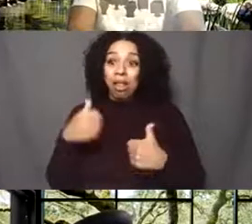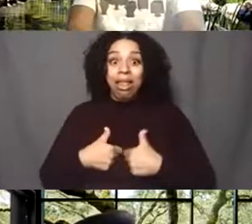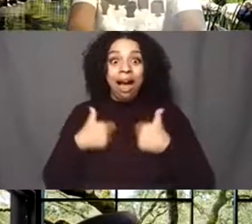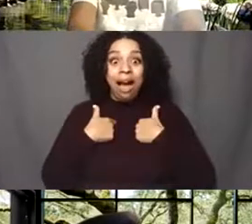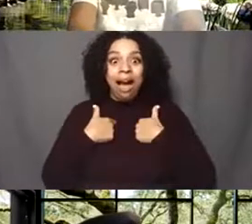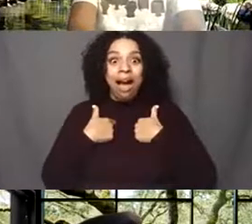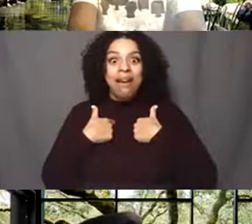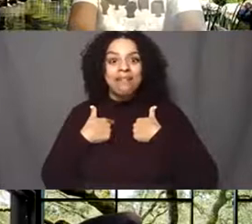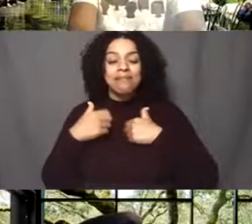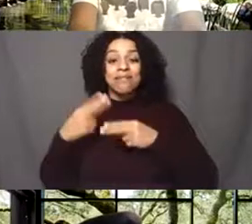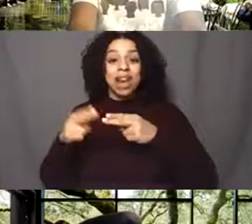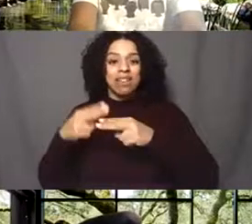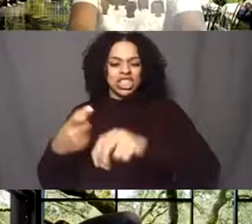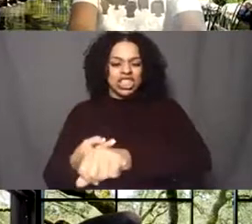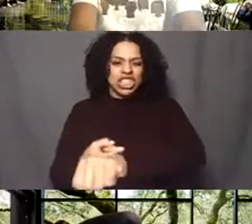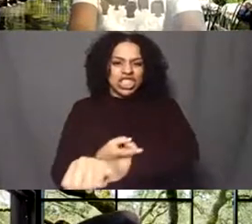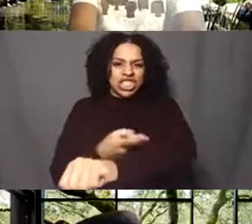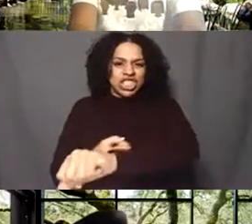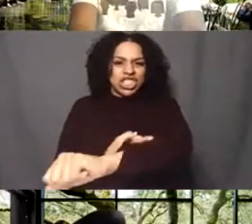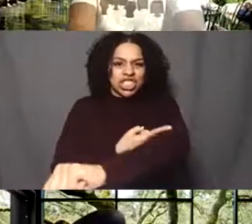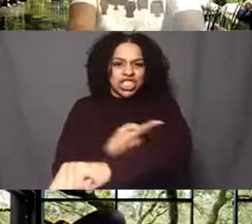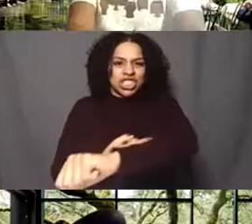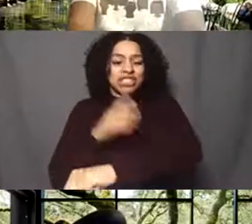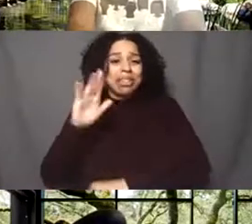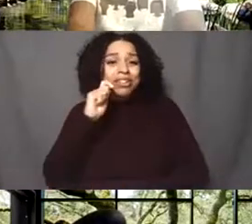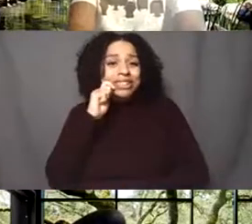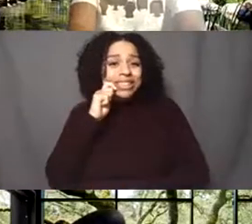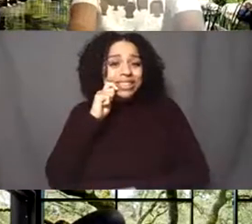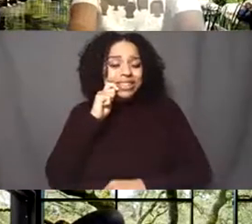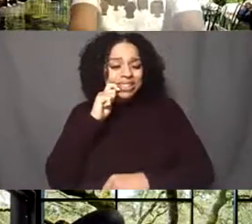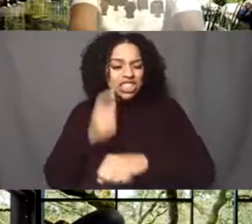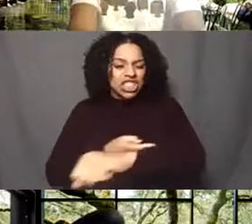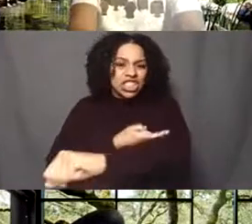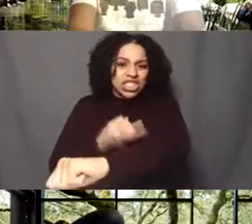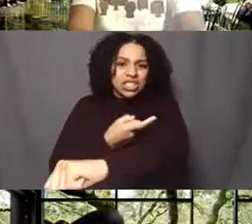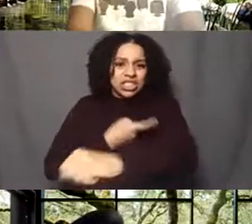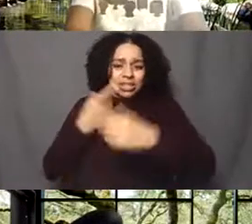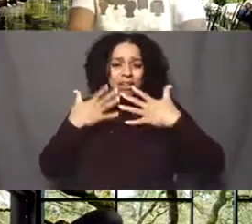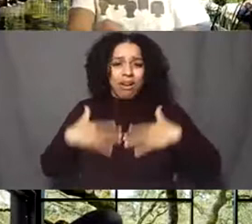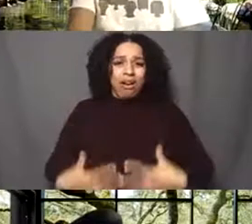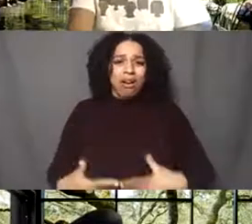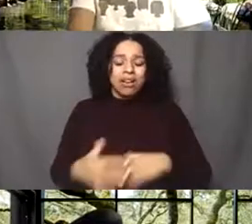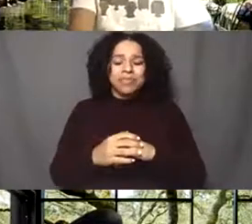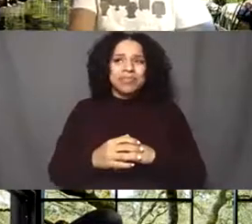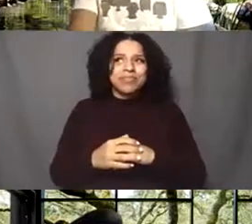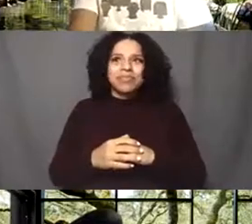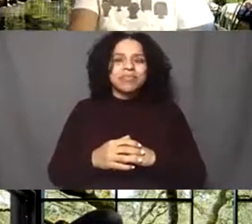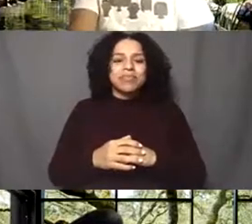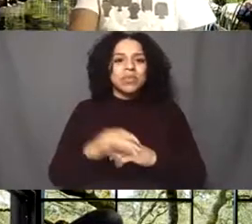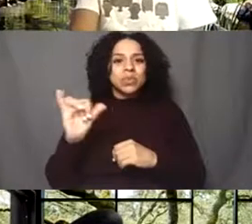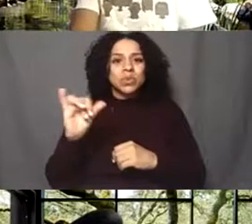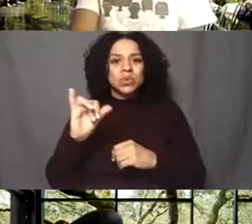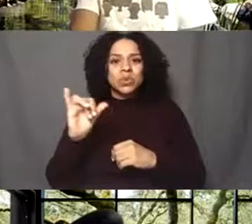of a time. There was a lynching in Maryland that I researched where they killed this man, they dismembered